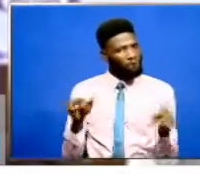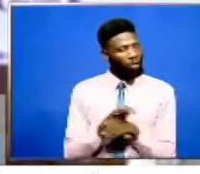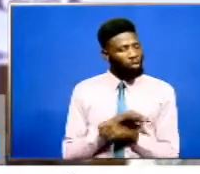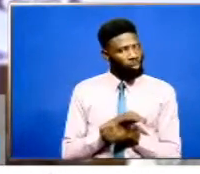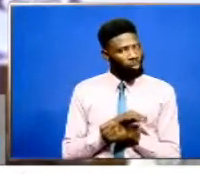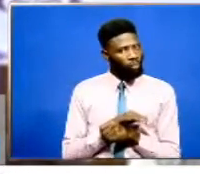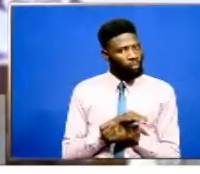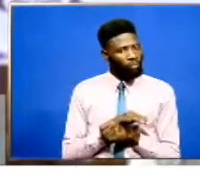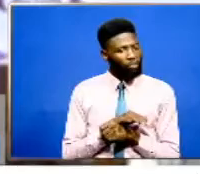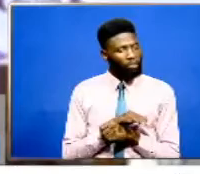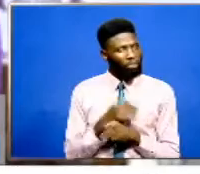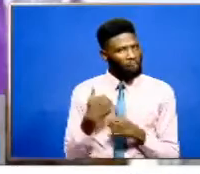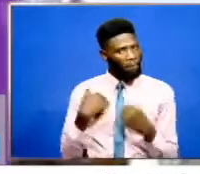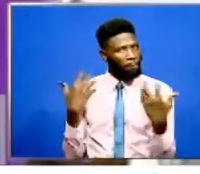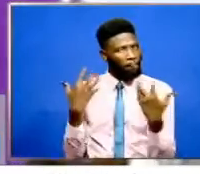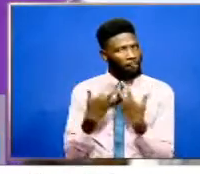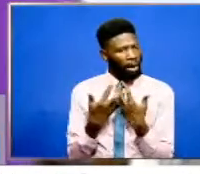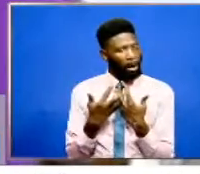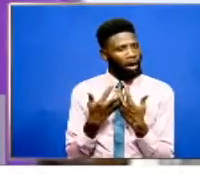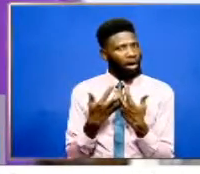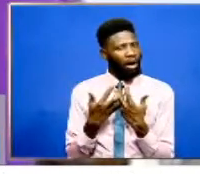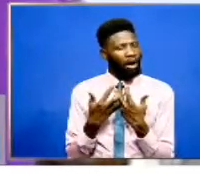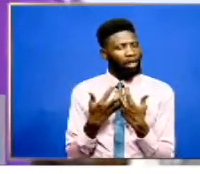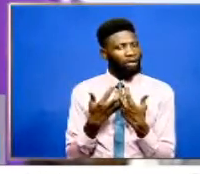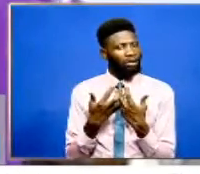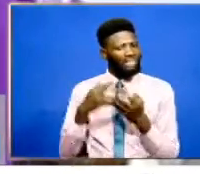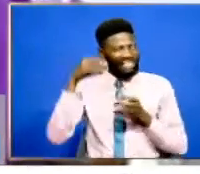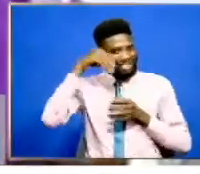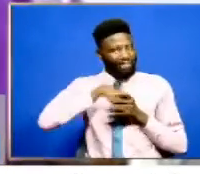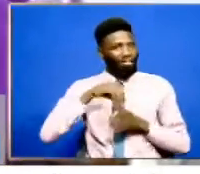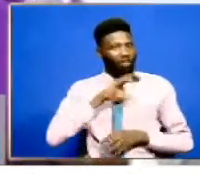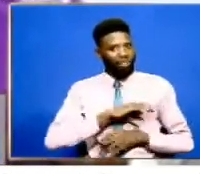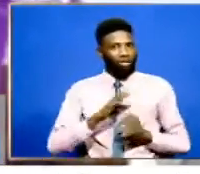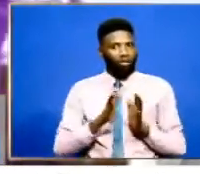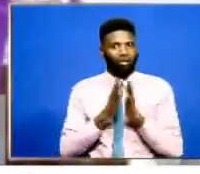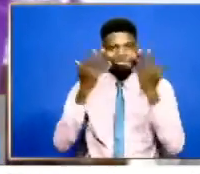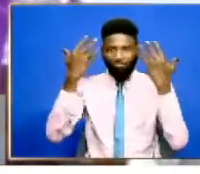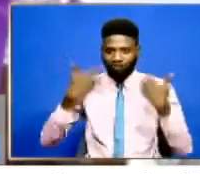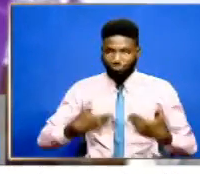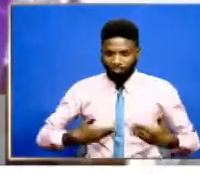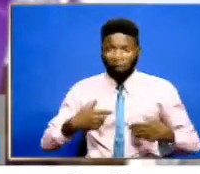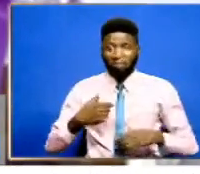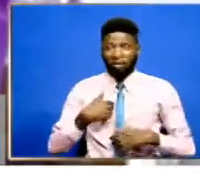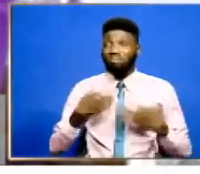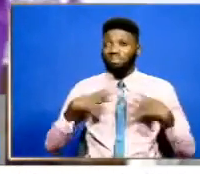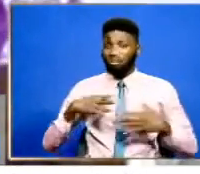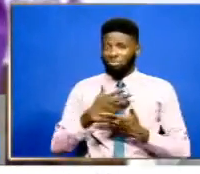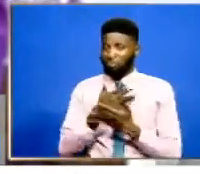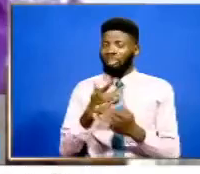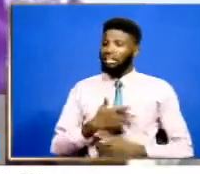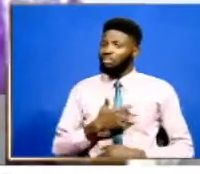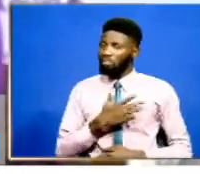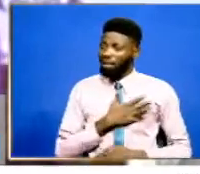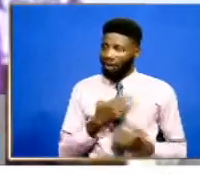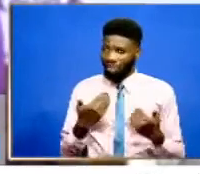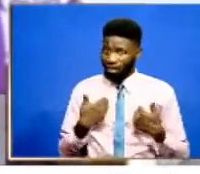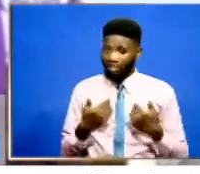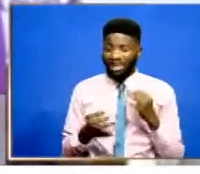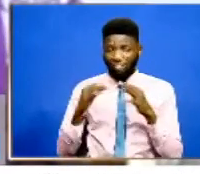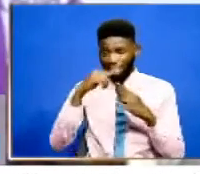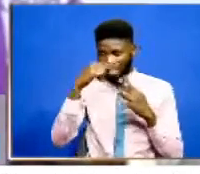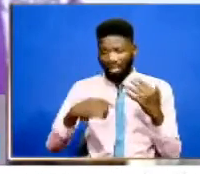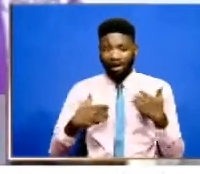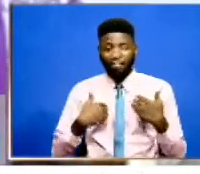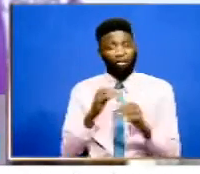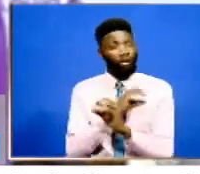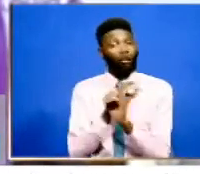have harmony? Do I inspire? And if not, take this moment to reclaim the